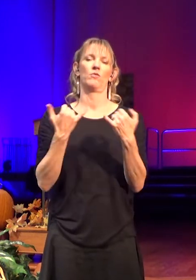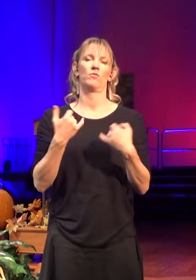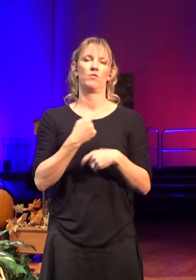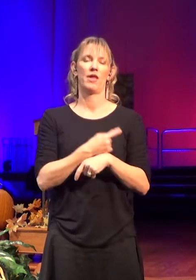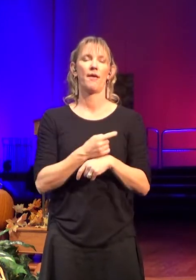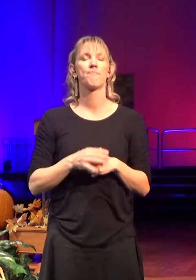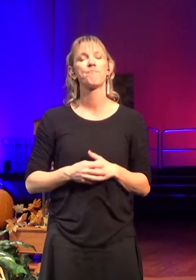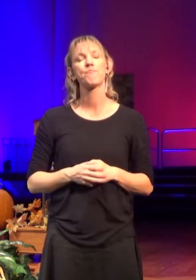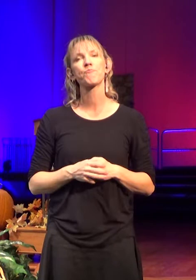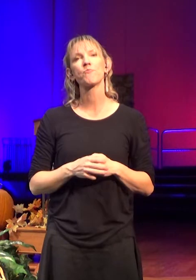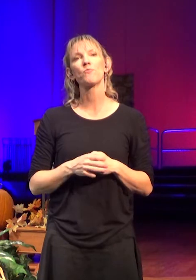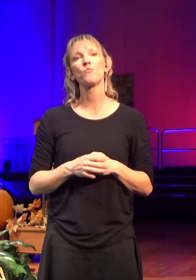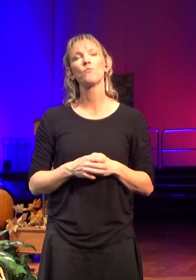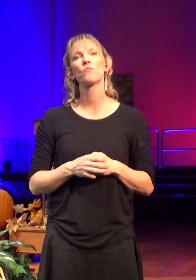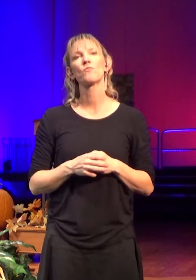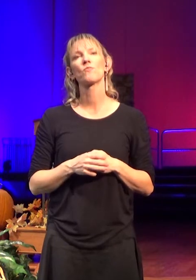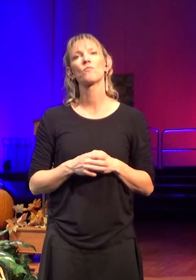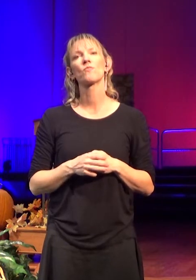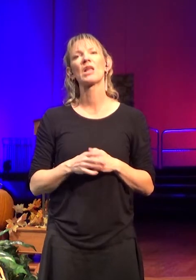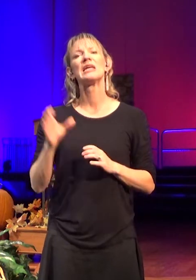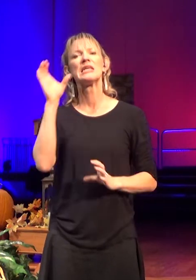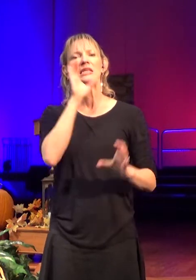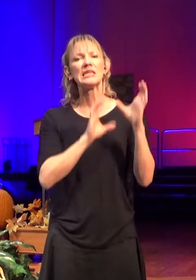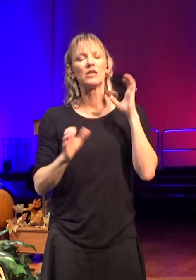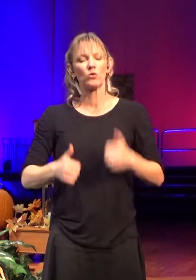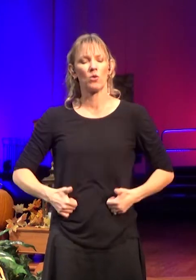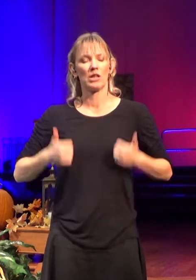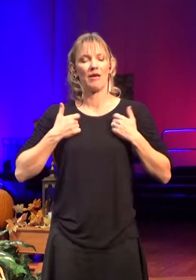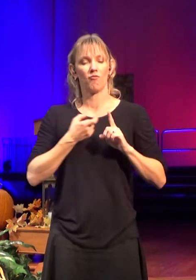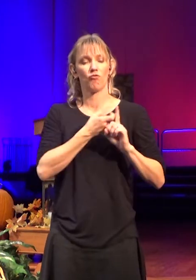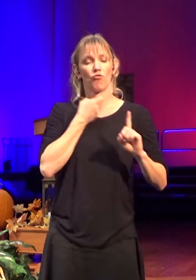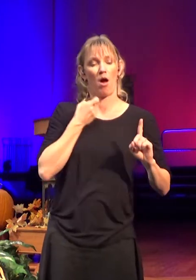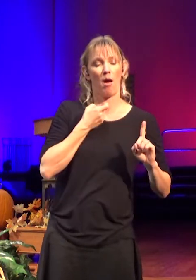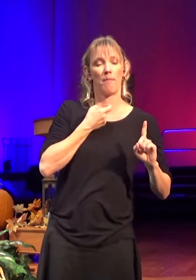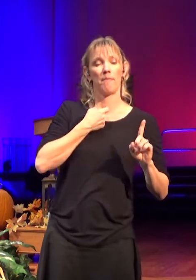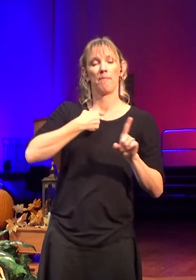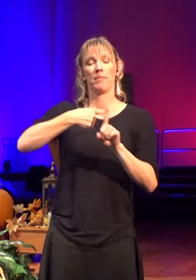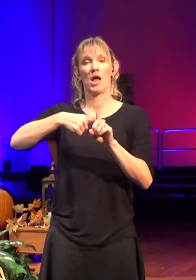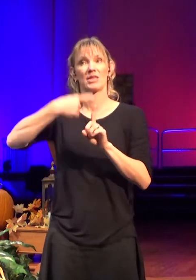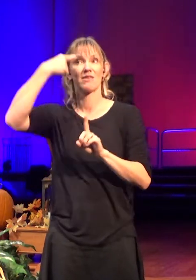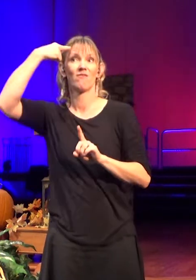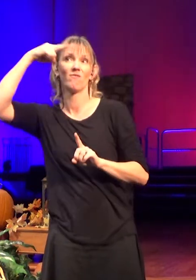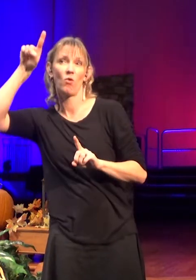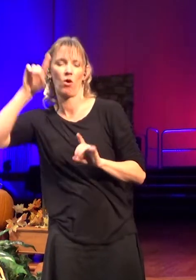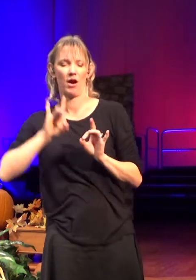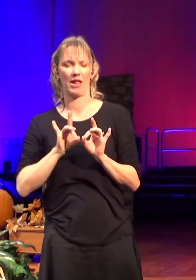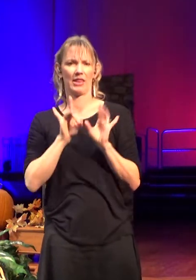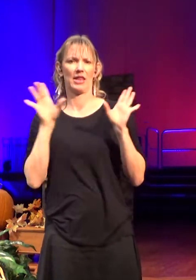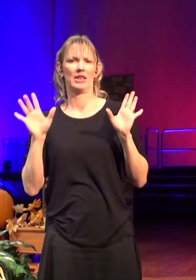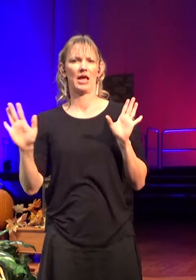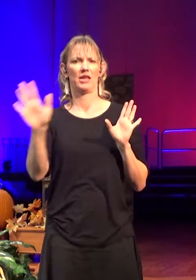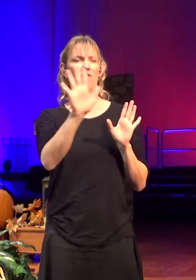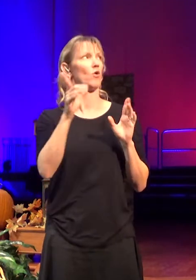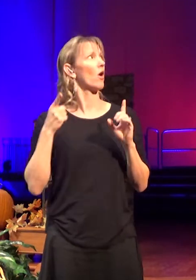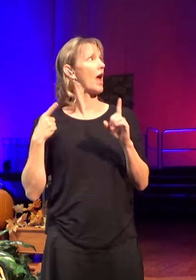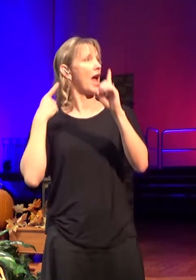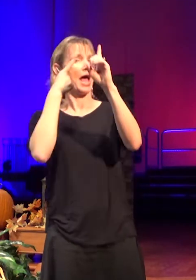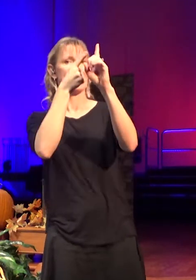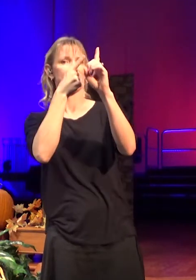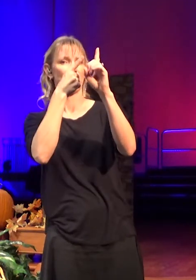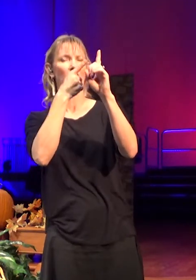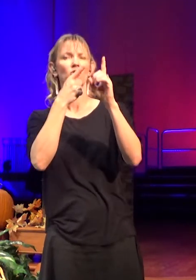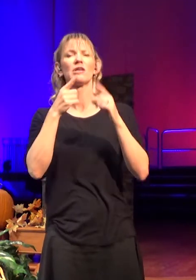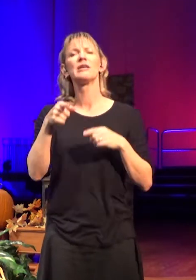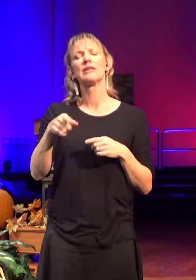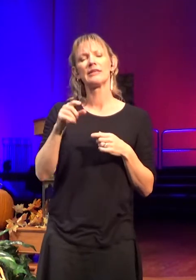The last point I want to make today is to seek to live from and for your light of aspiration. We've